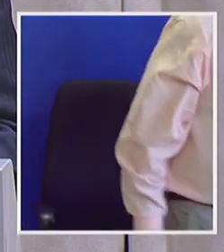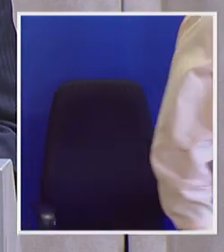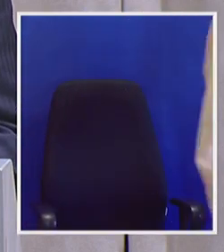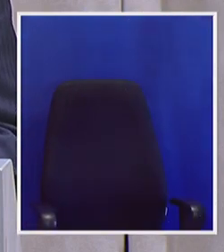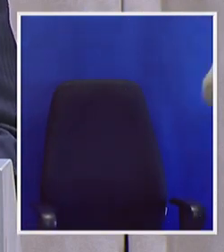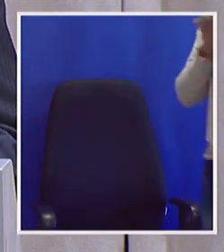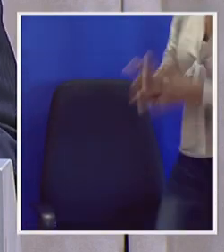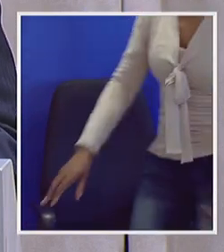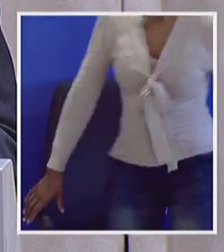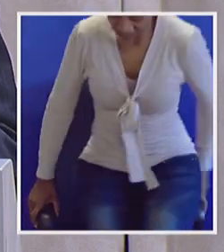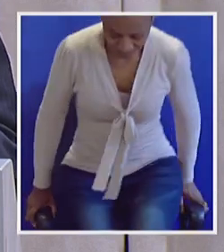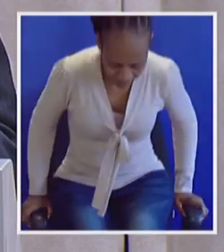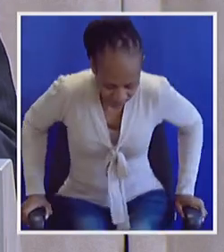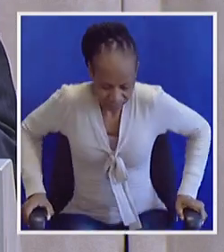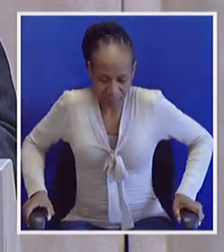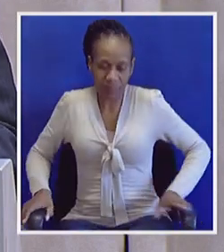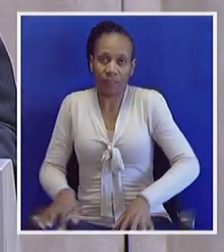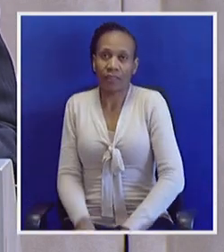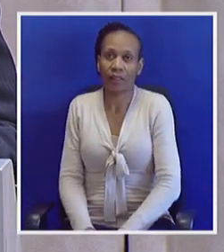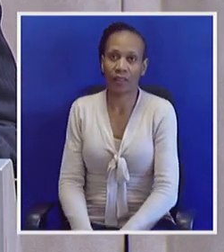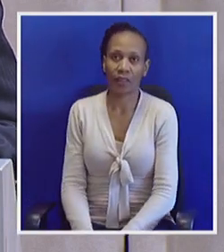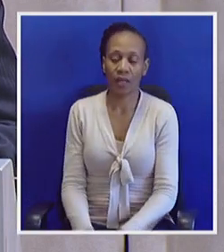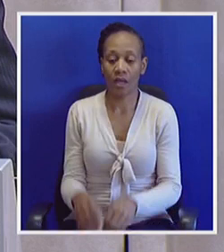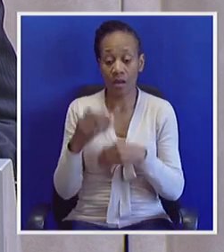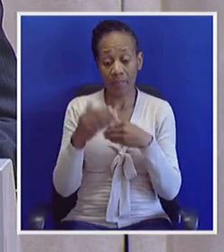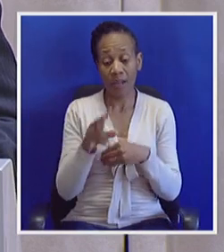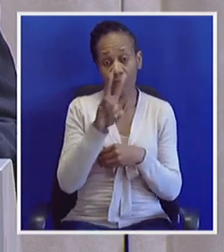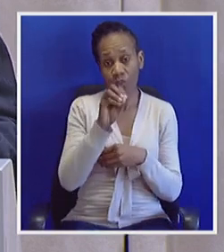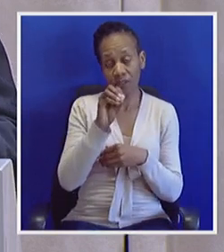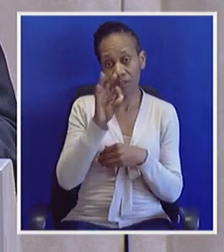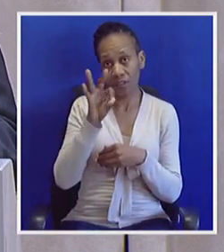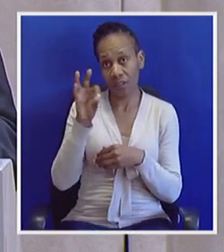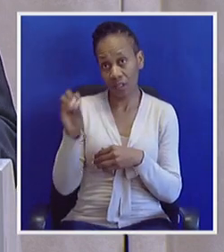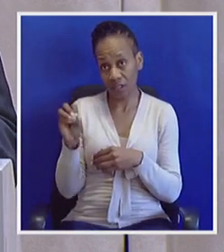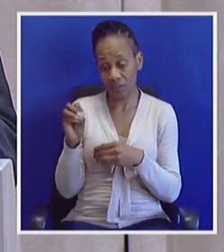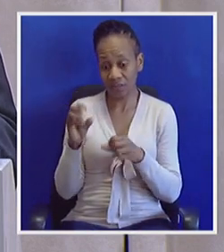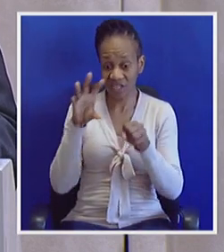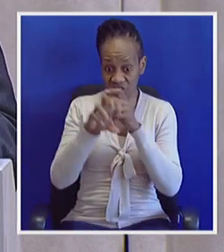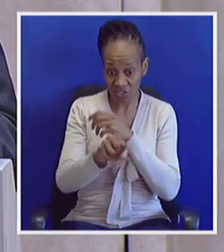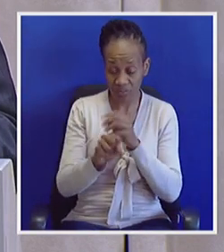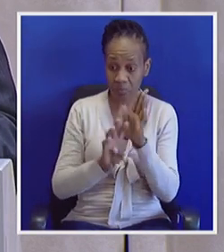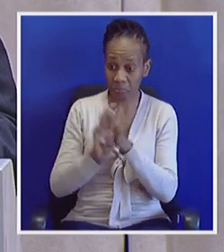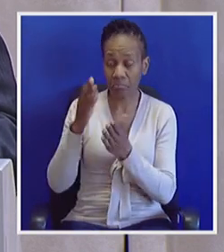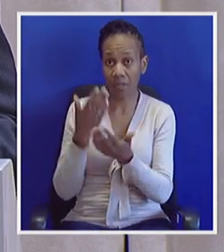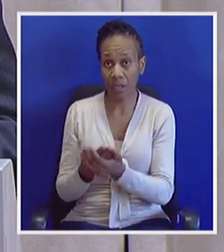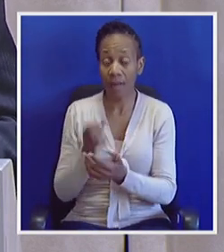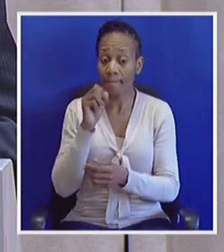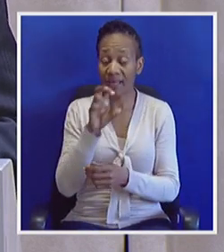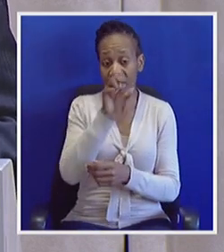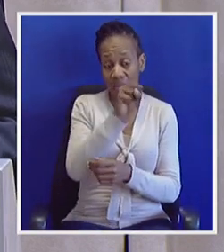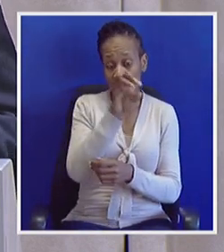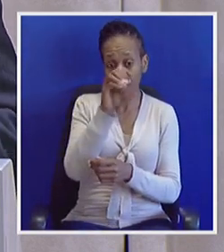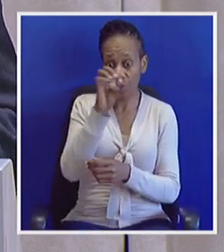its GDP by 2030 if state-owned enterprises work to their